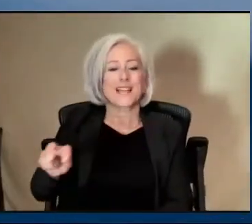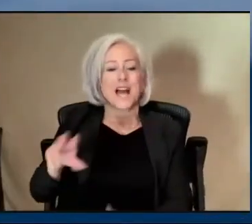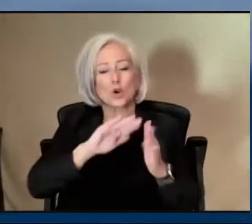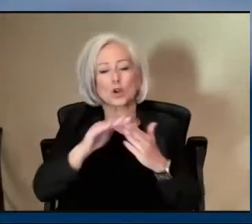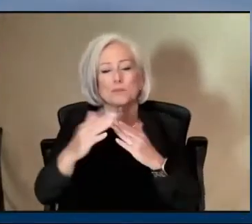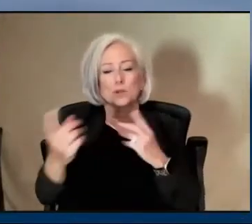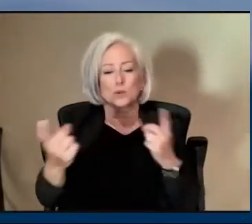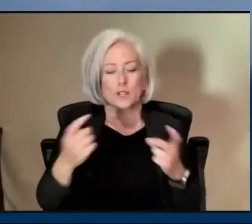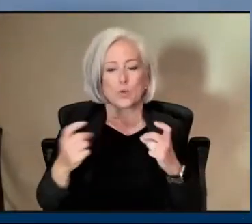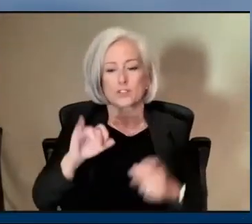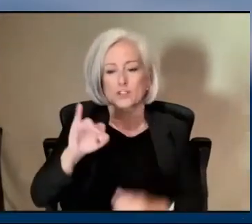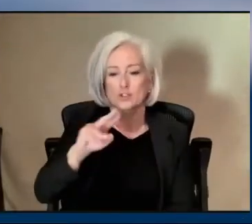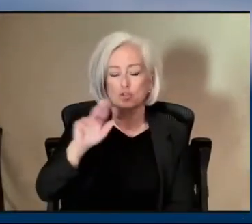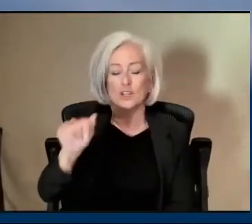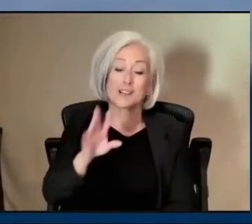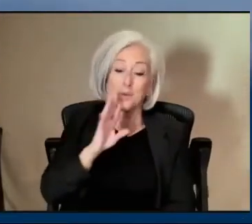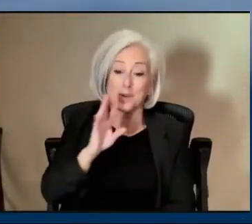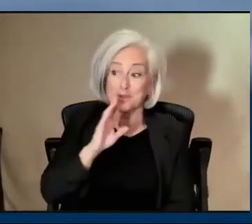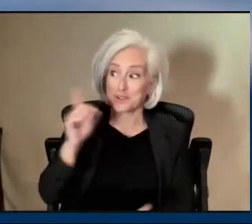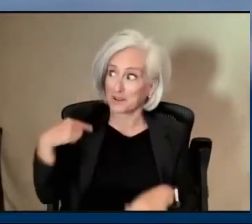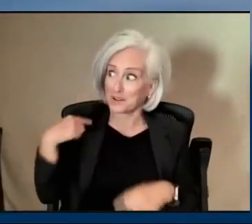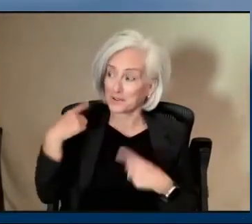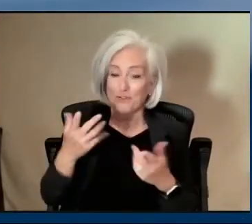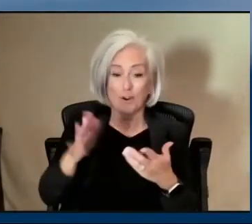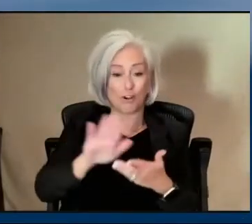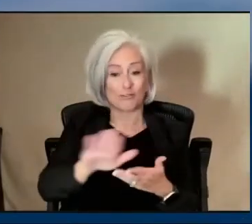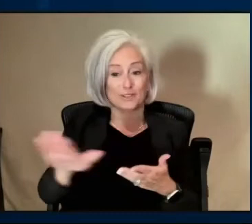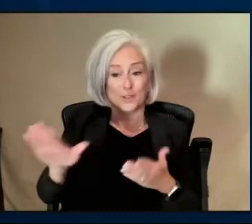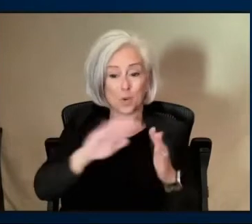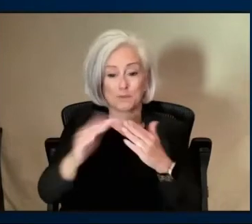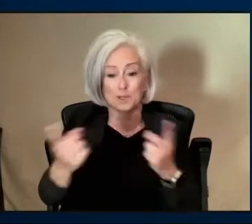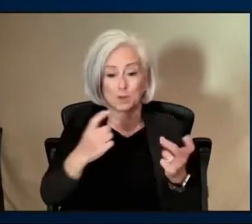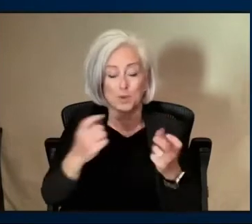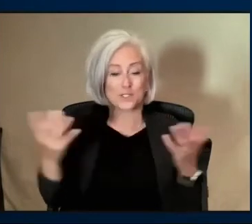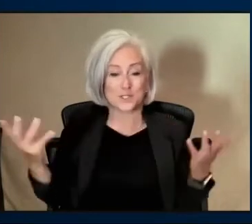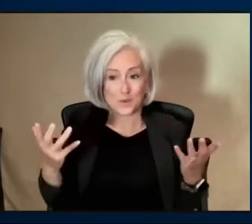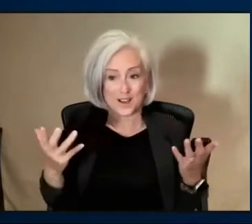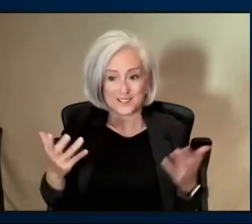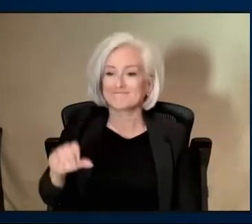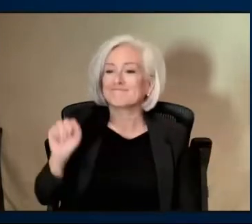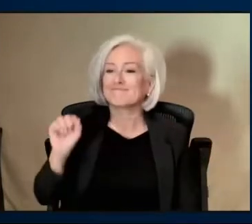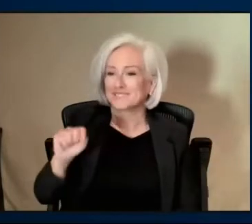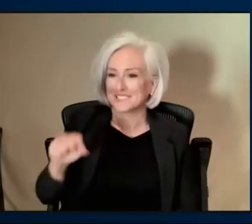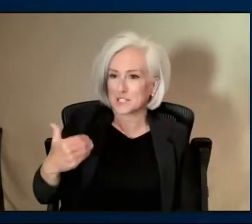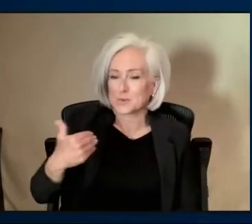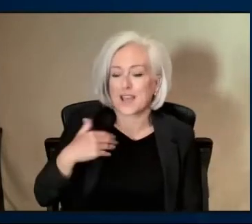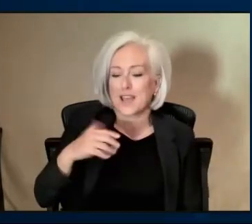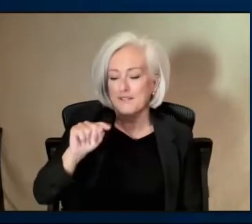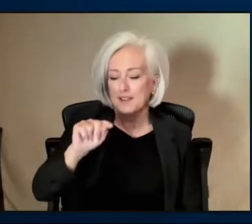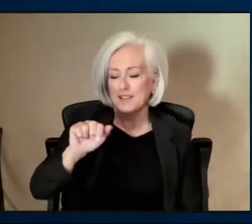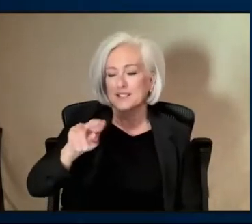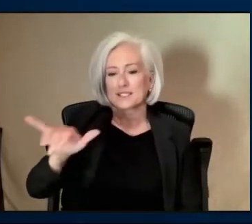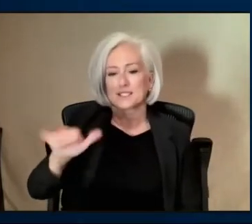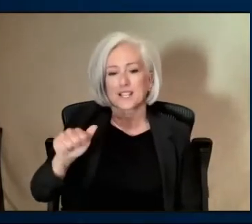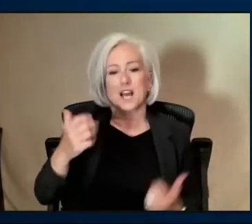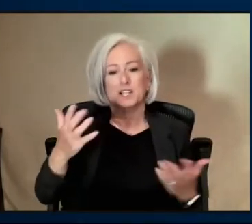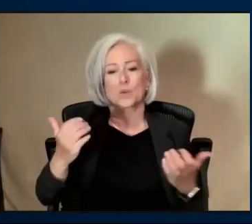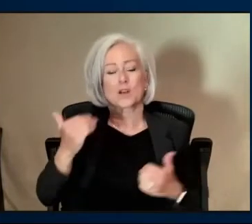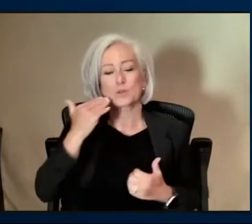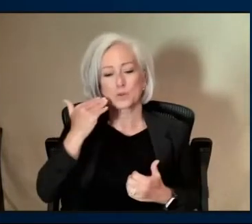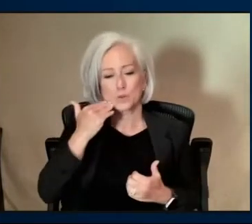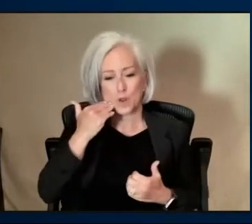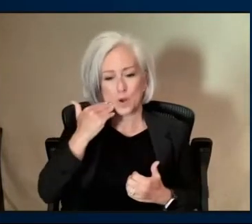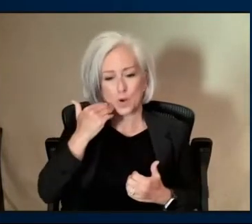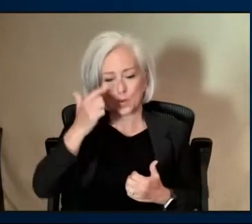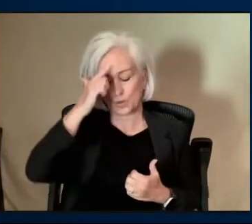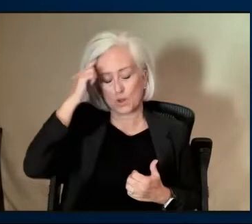time. Do we have any questions from the community? Yes, we sure do. Tanya wants to know, she has a question for our panel. Why